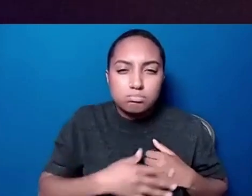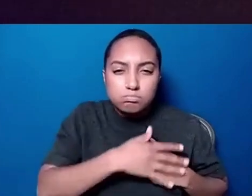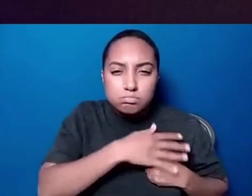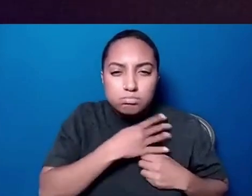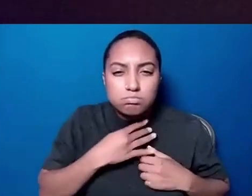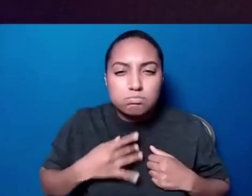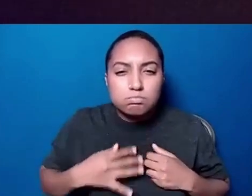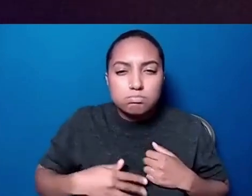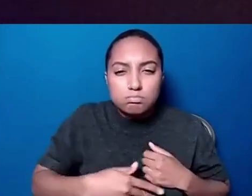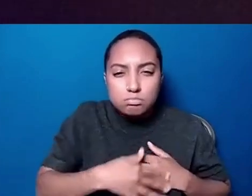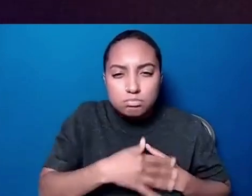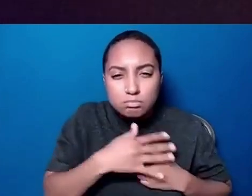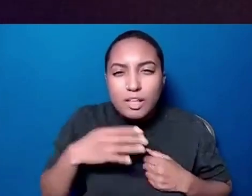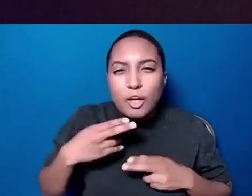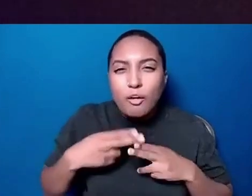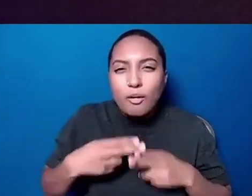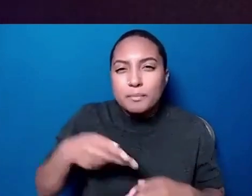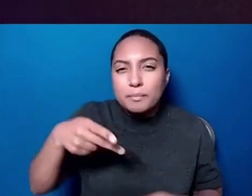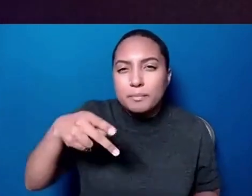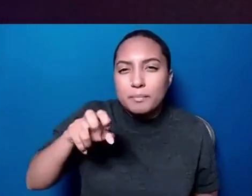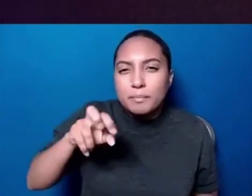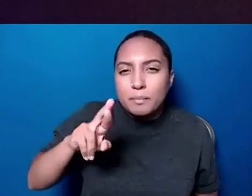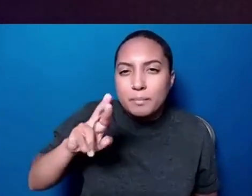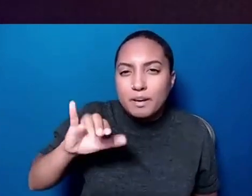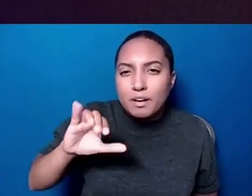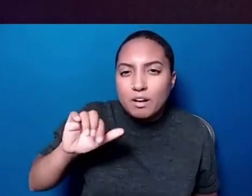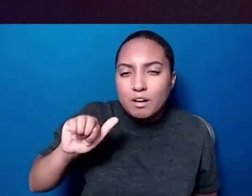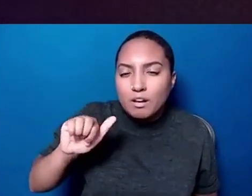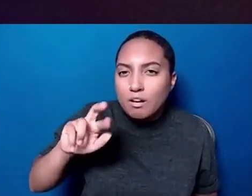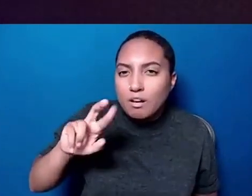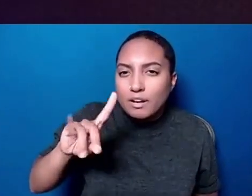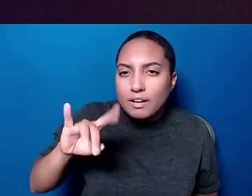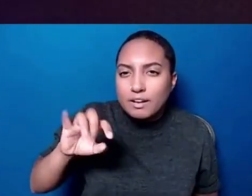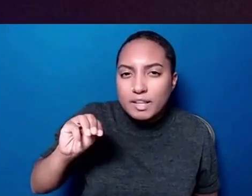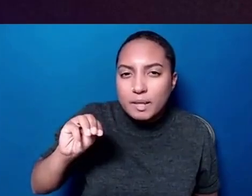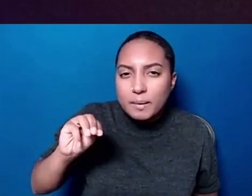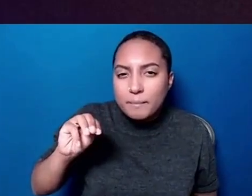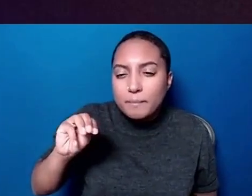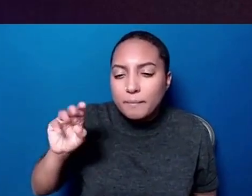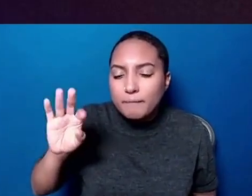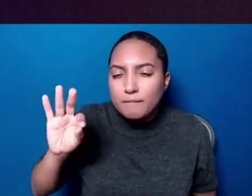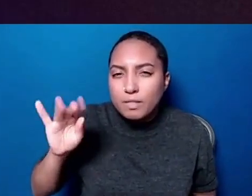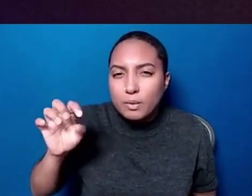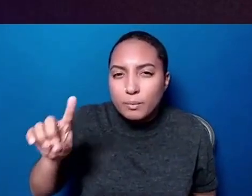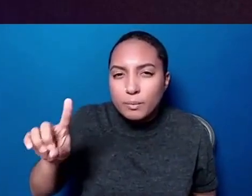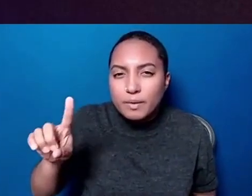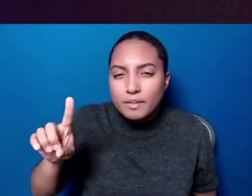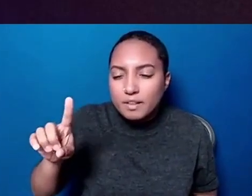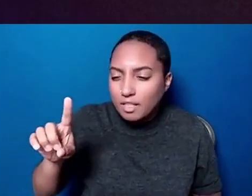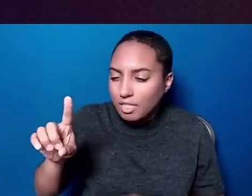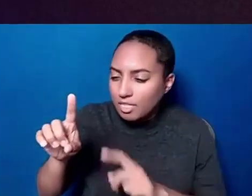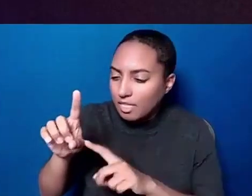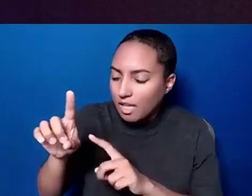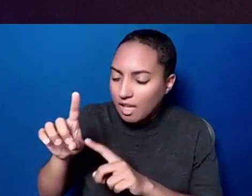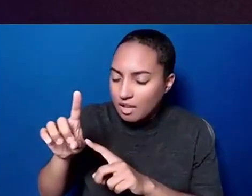we, for our ritual tonight and our visioning, why don't we think of it as a